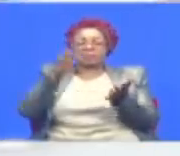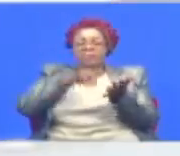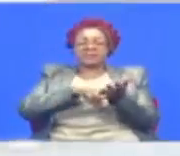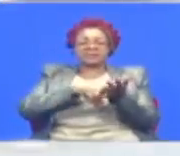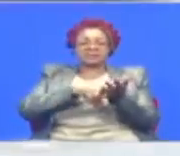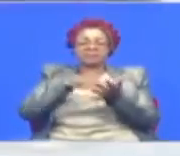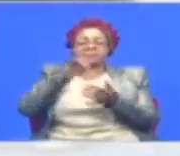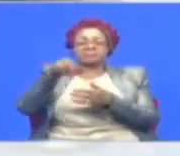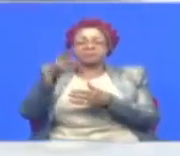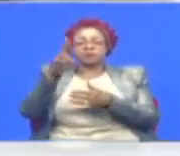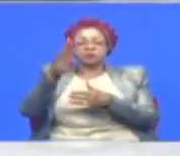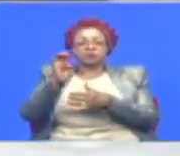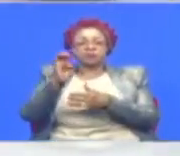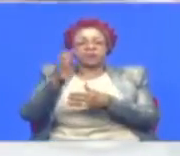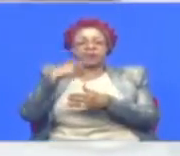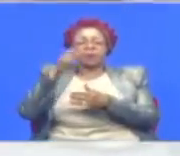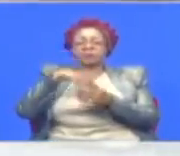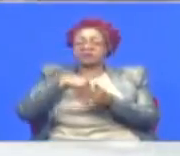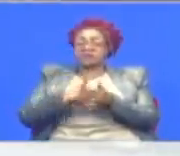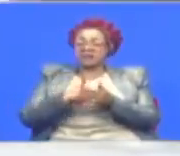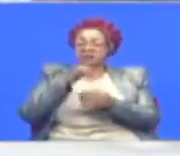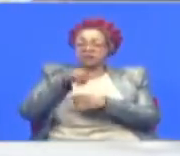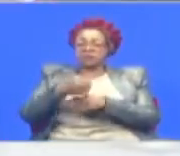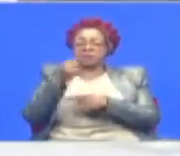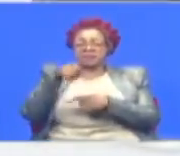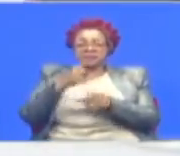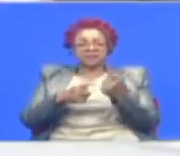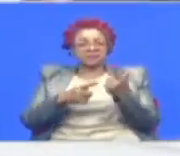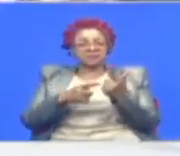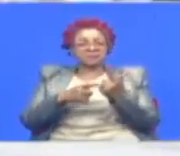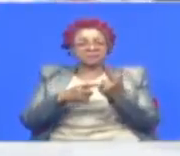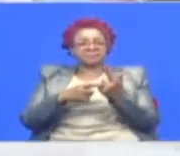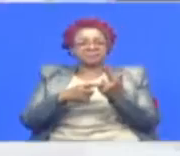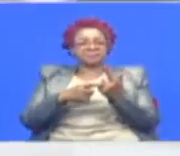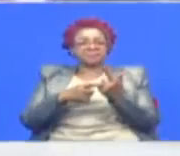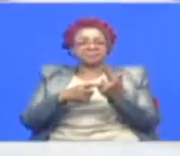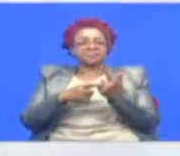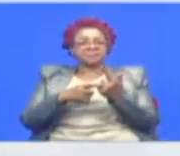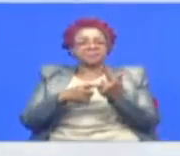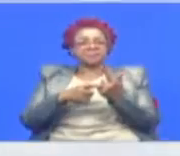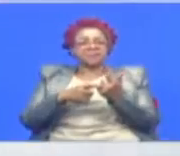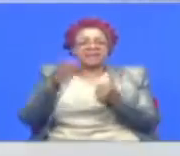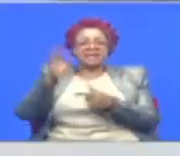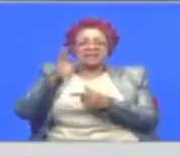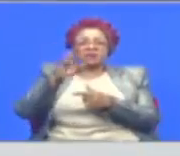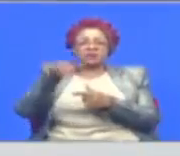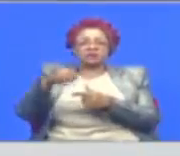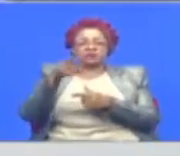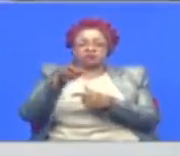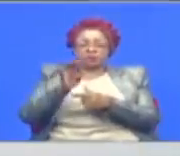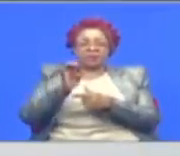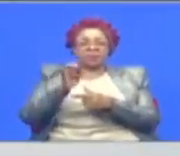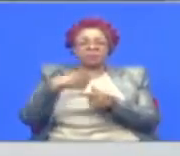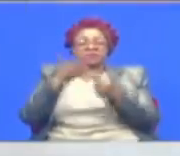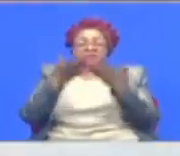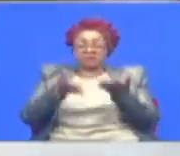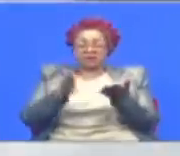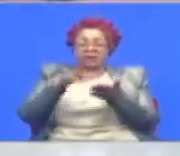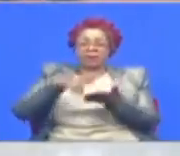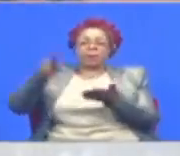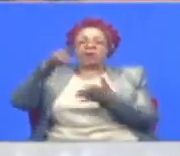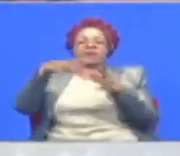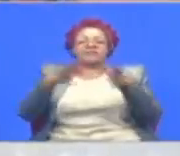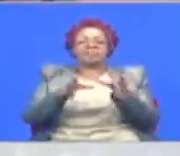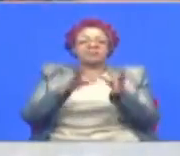Cardinal Njue, who retired in January this year. Cardinal Njue was on hand at the Holy Family Basilica